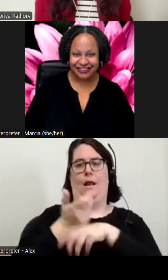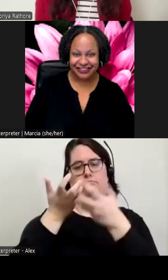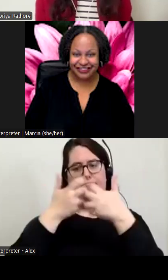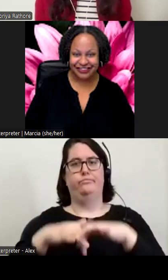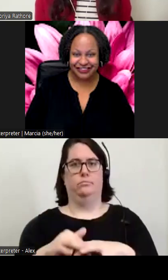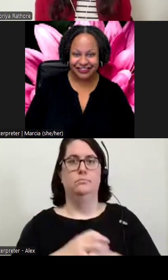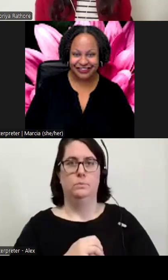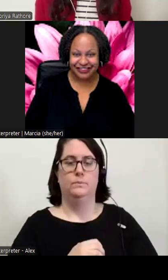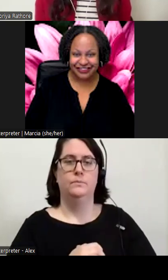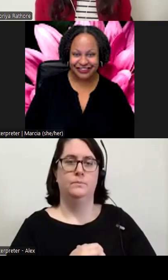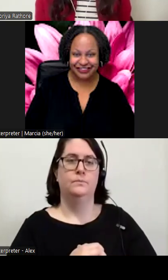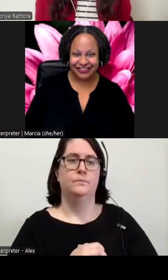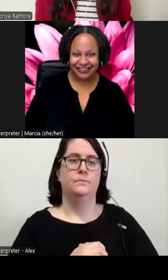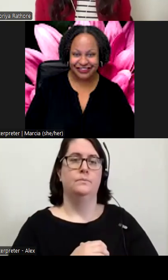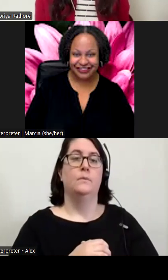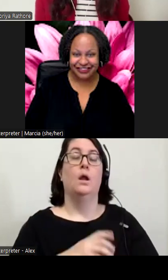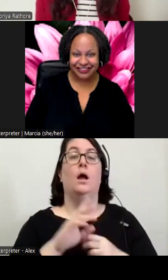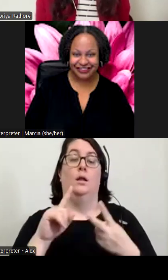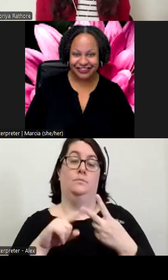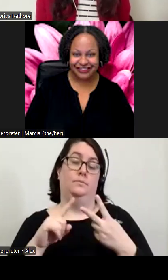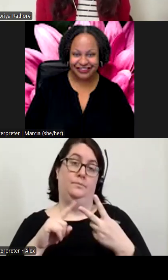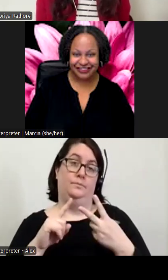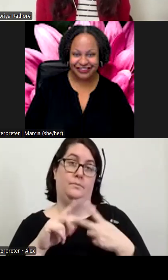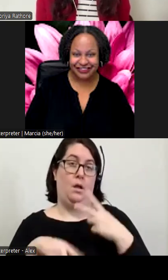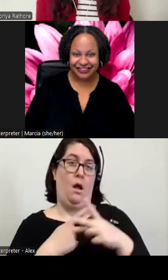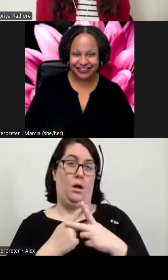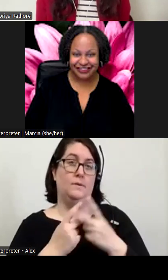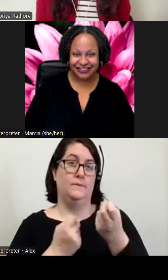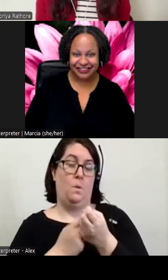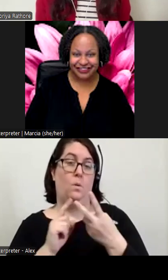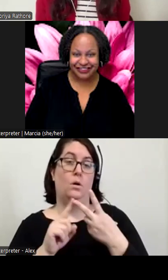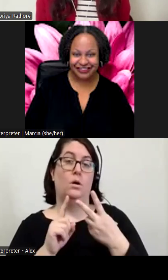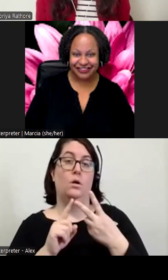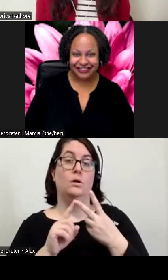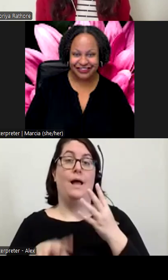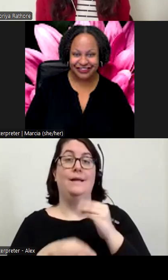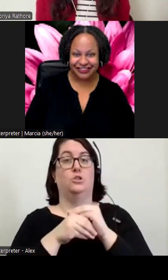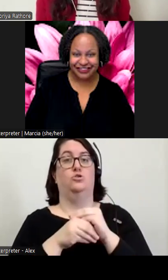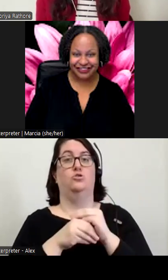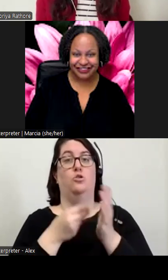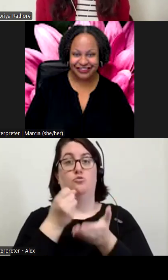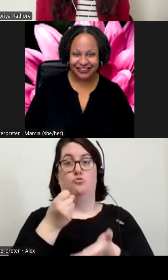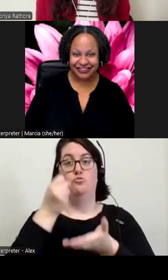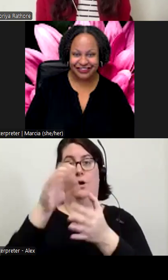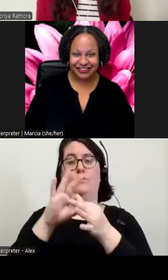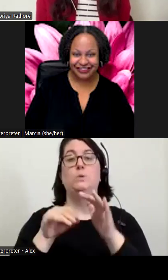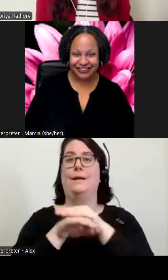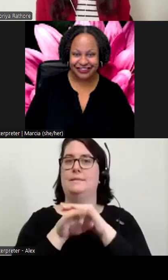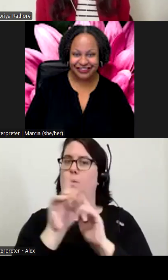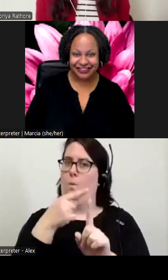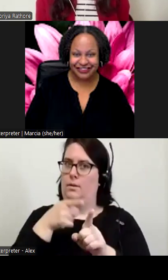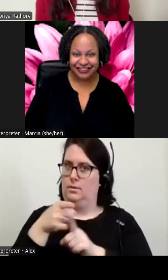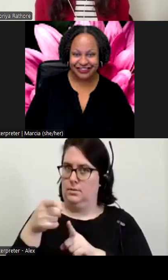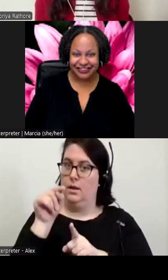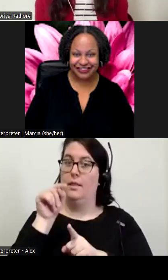The second form of accessibility support that we offer is an additional grant called the Accessibility Grant, and this is